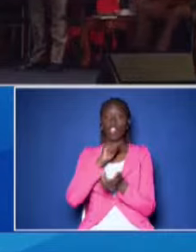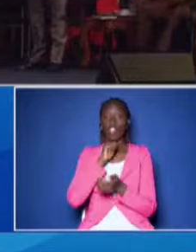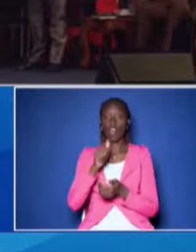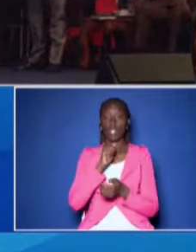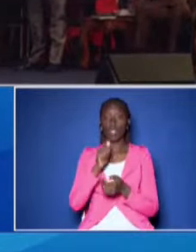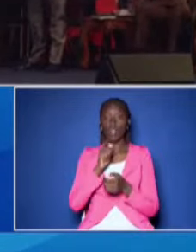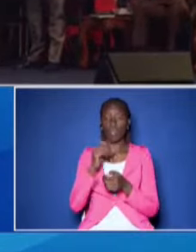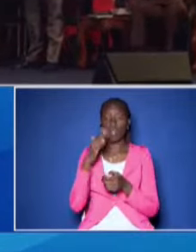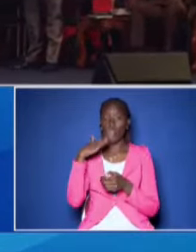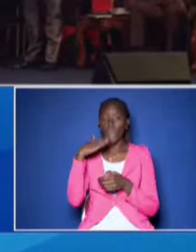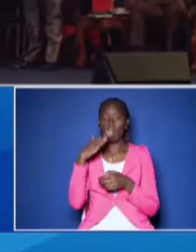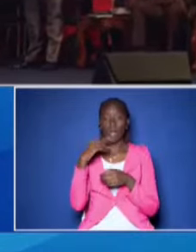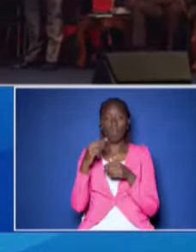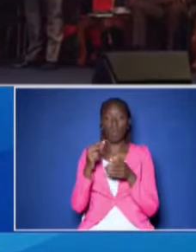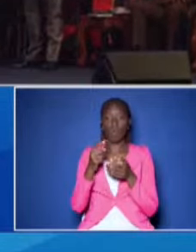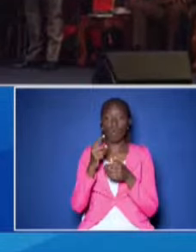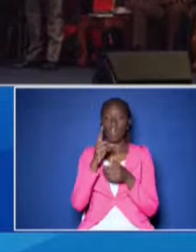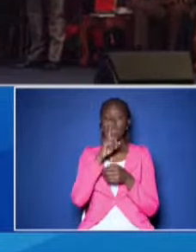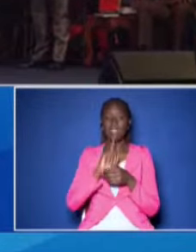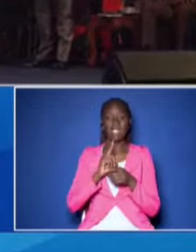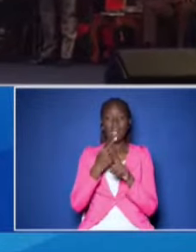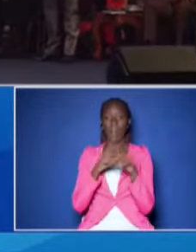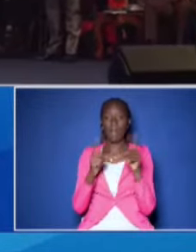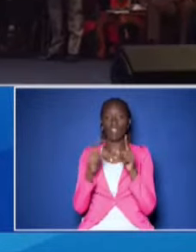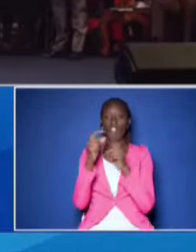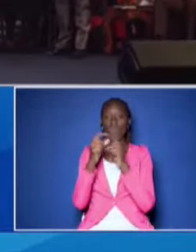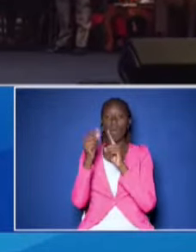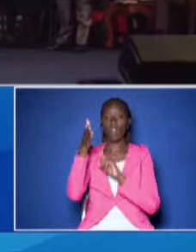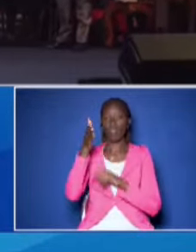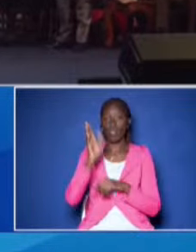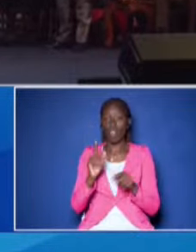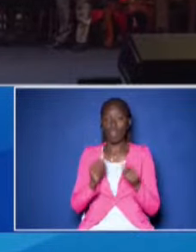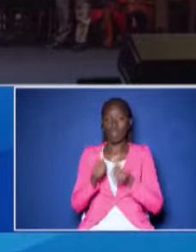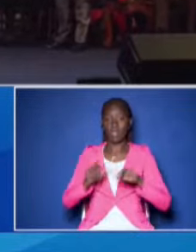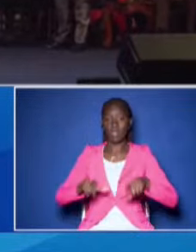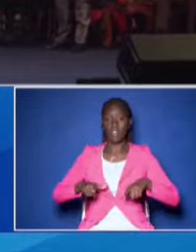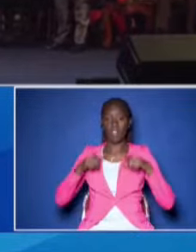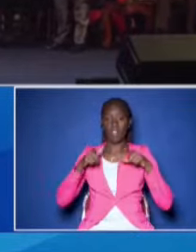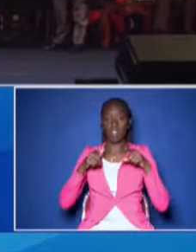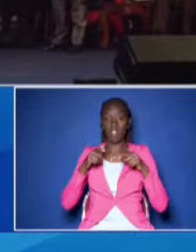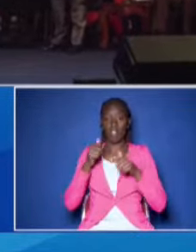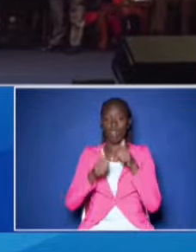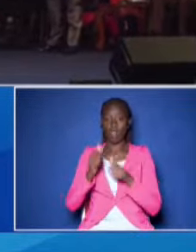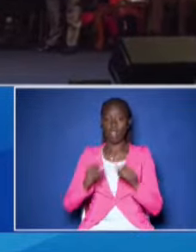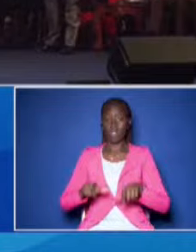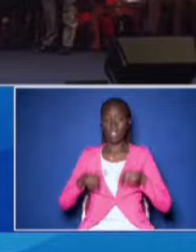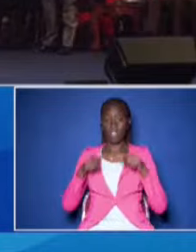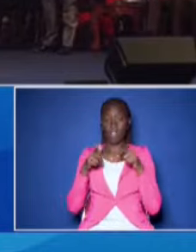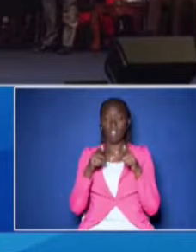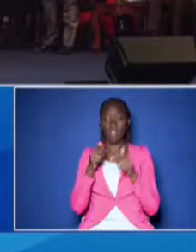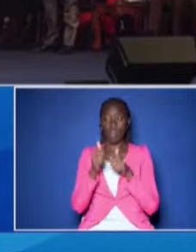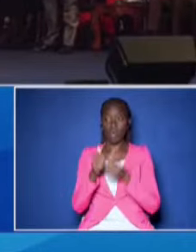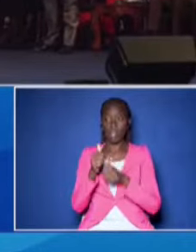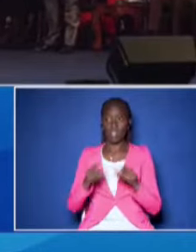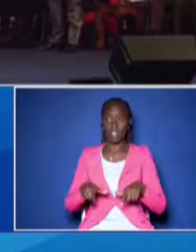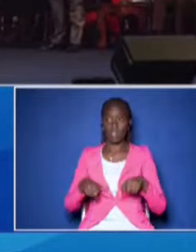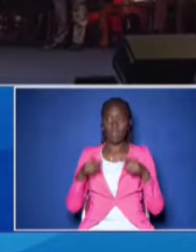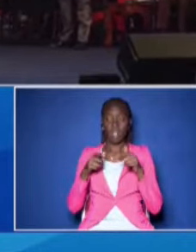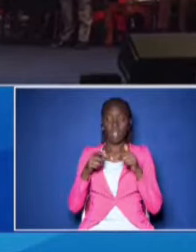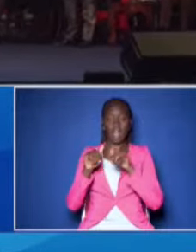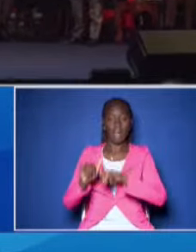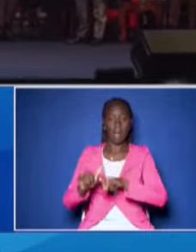but by the word of God which liveth which liveth which liveth and